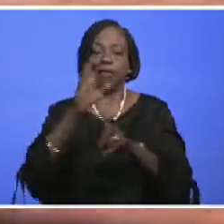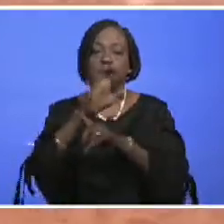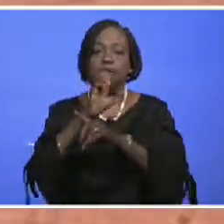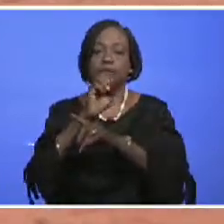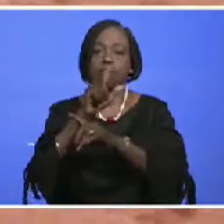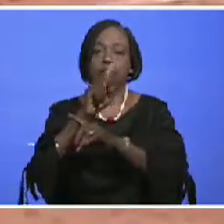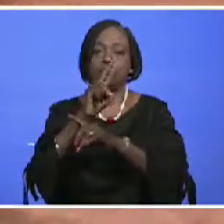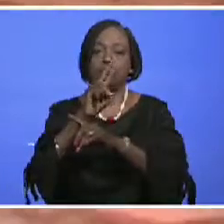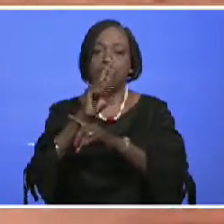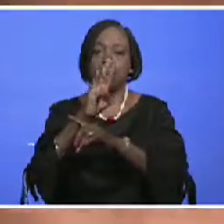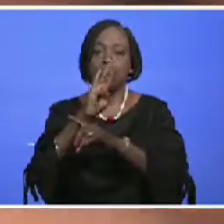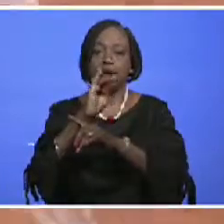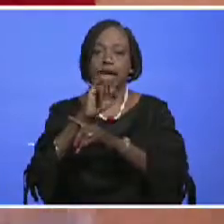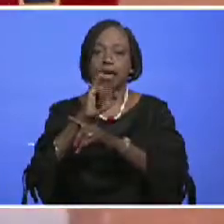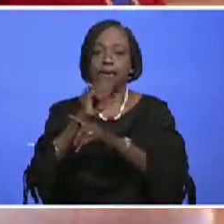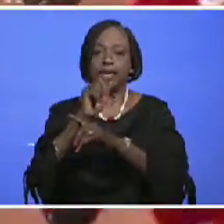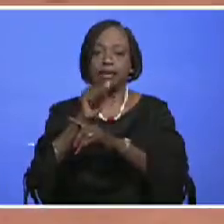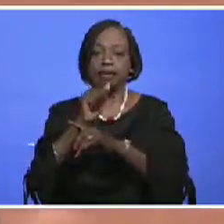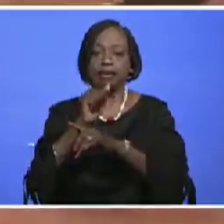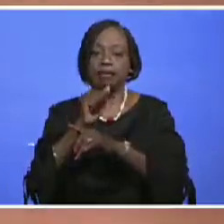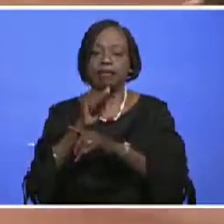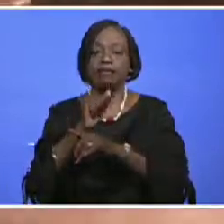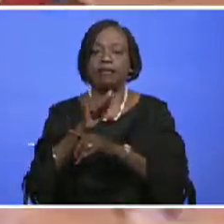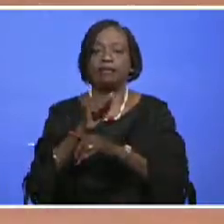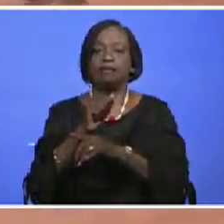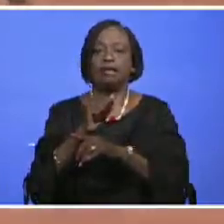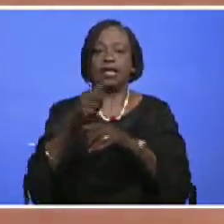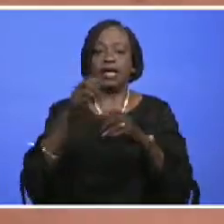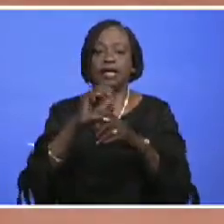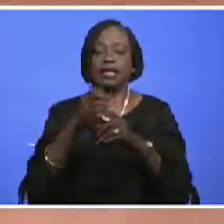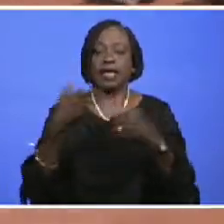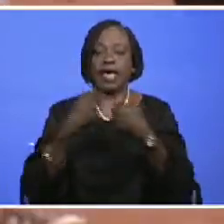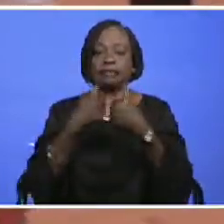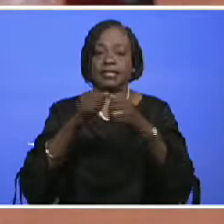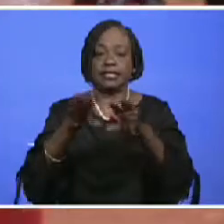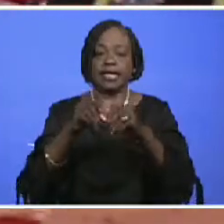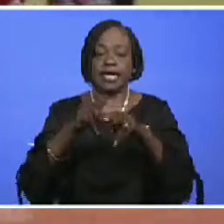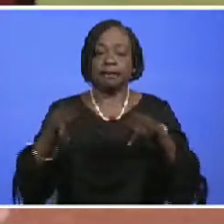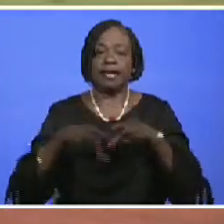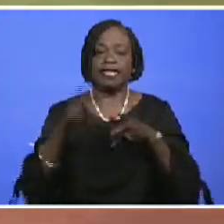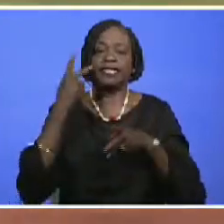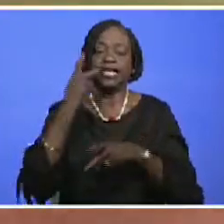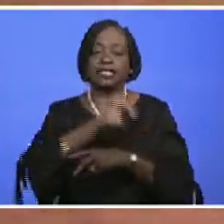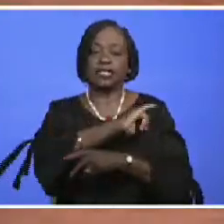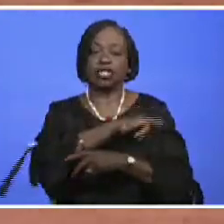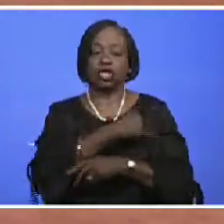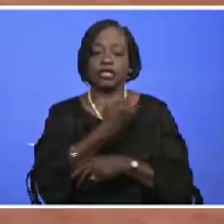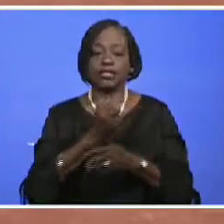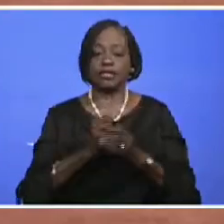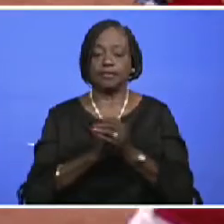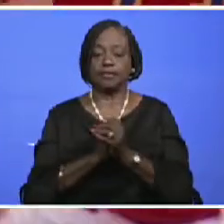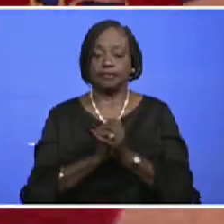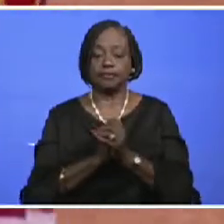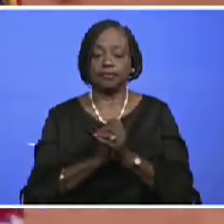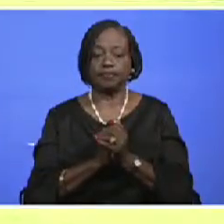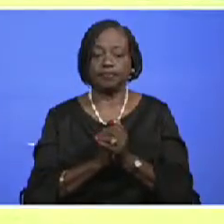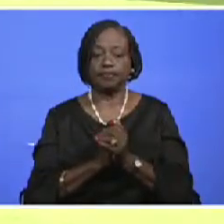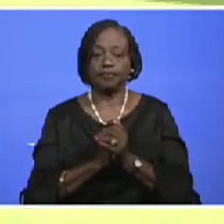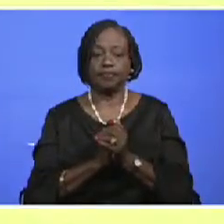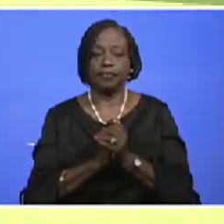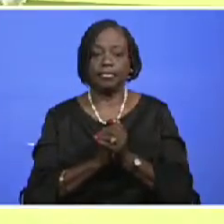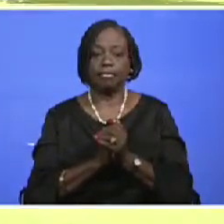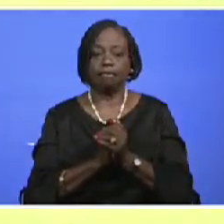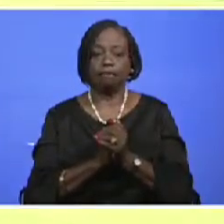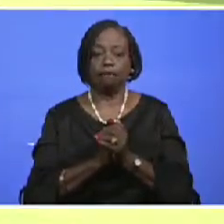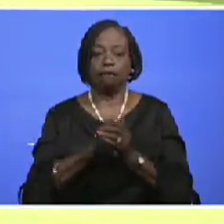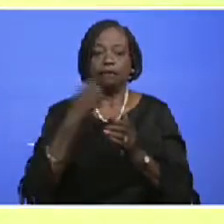the 23rd edition of the Central American and Caribbean Games is taking place, I'm Kelsey Johnson, ZNS Total Sports. The